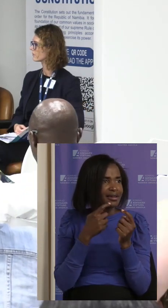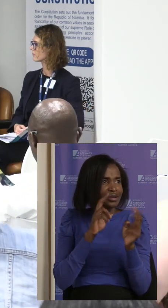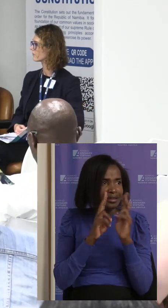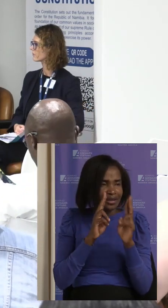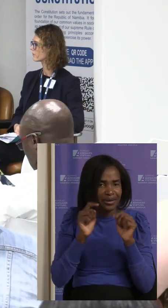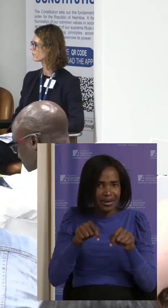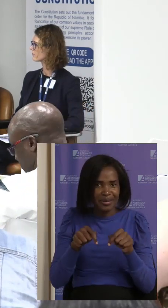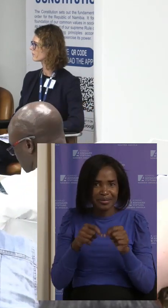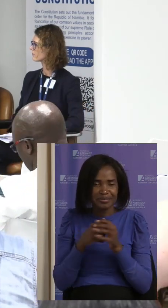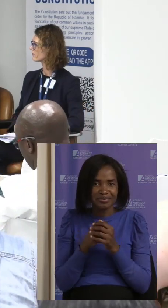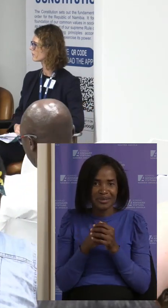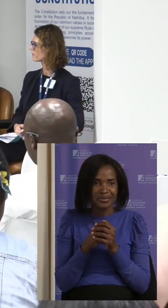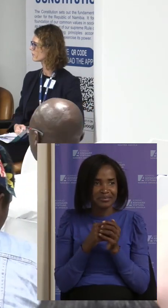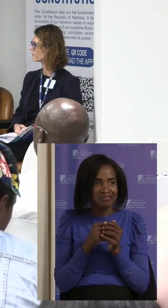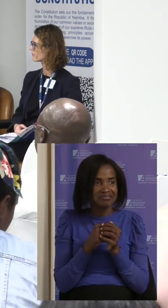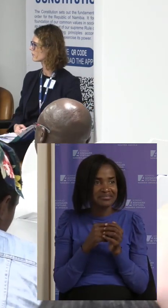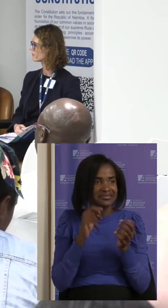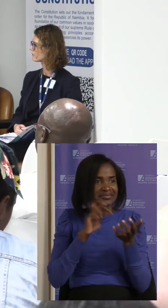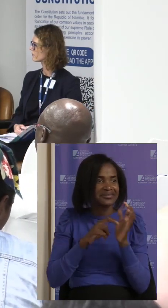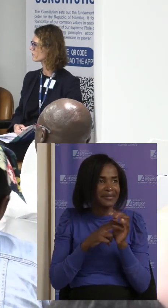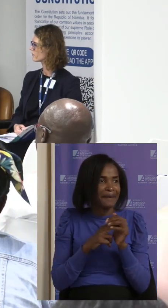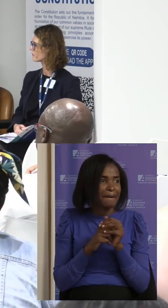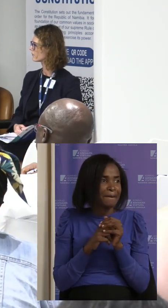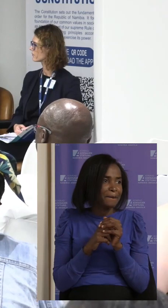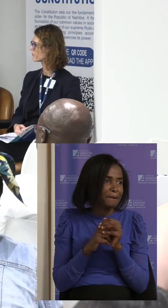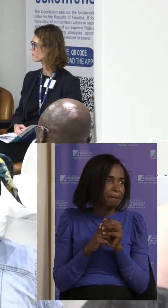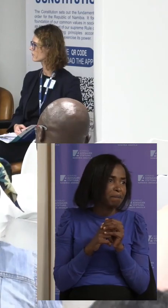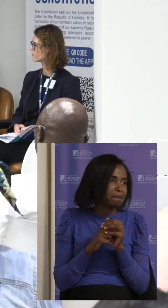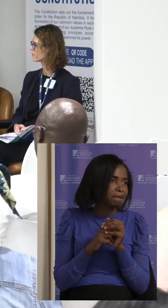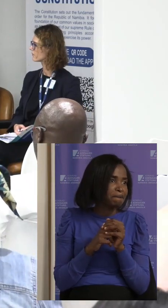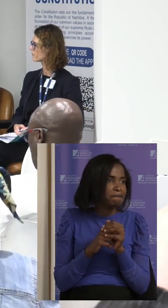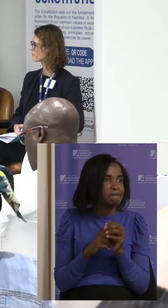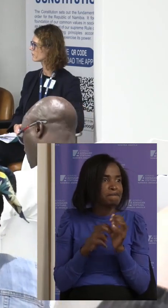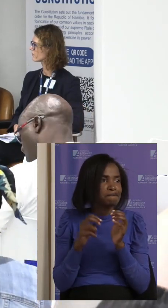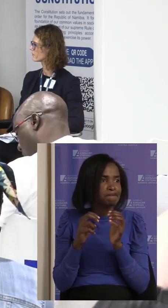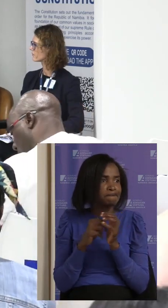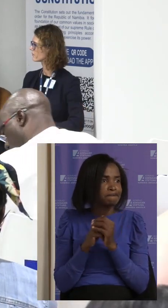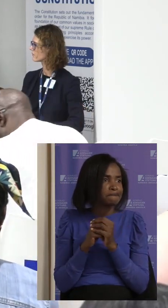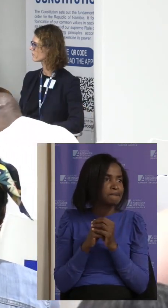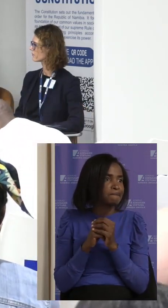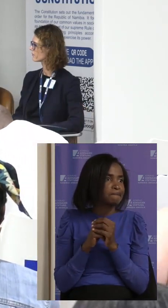to just offer your closing remarks so that we can move on to the...